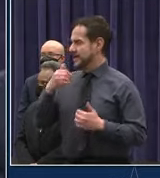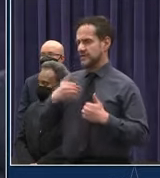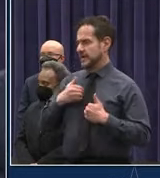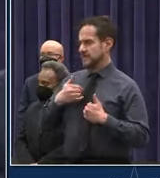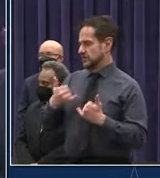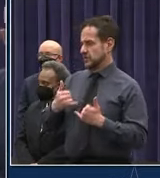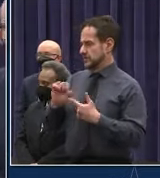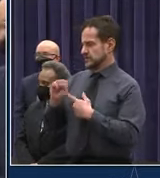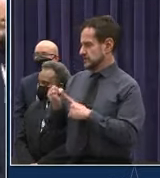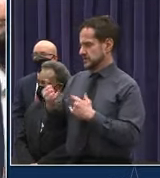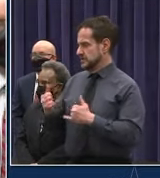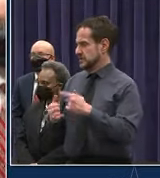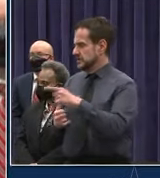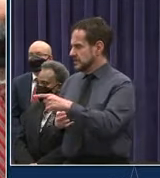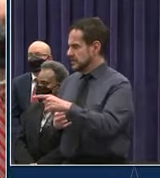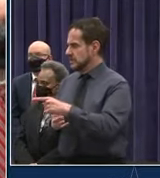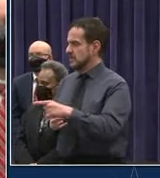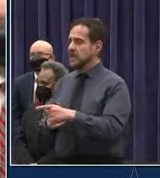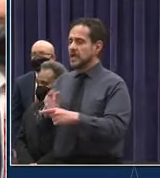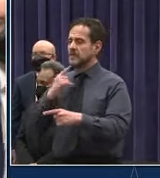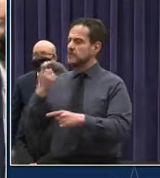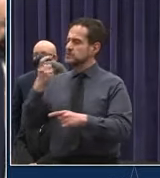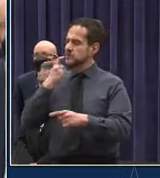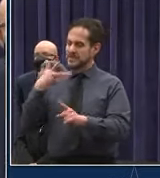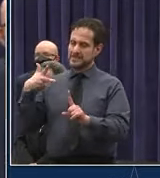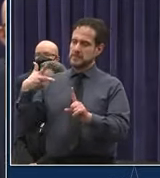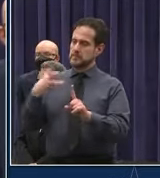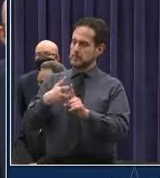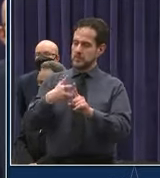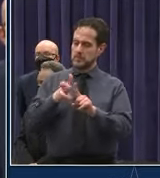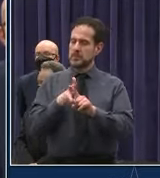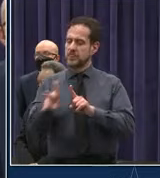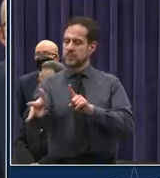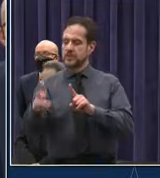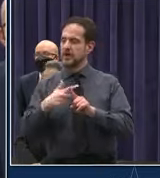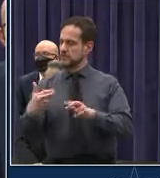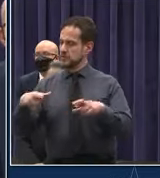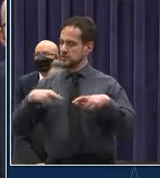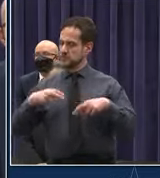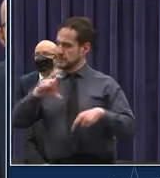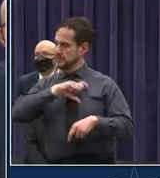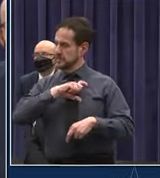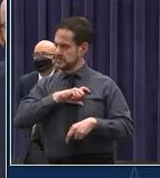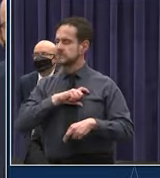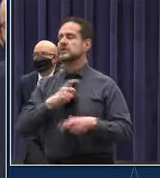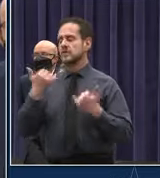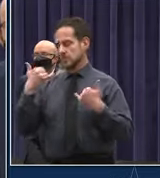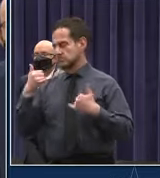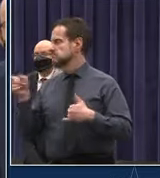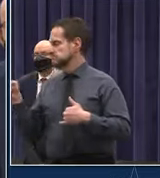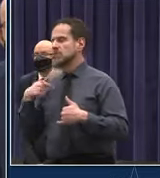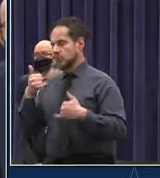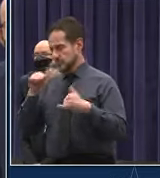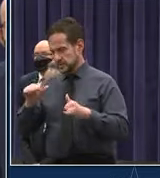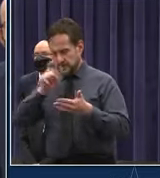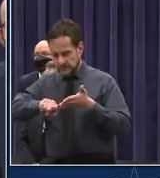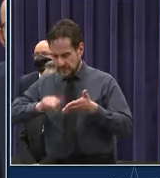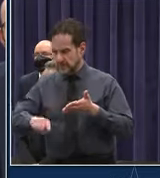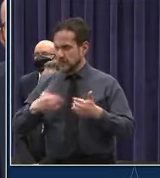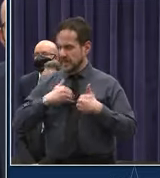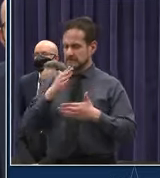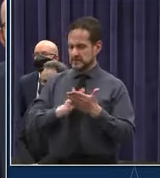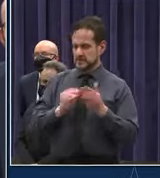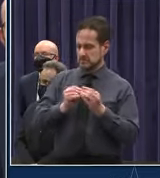community when we have tragic incidents like this. Brenda, you want to come up and just update on the two cases she asked about?